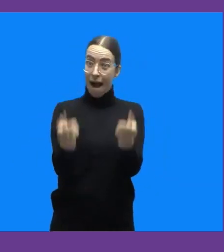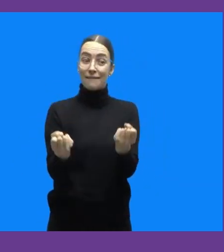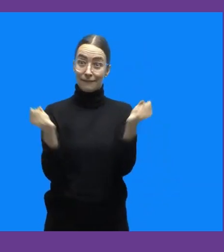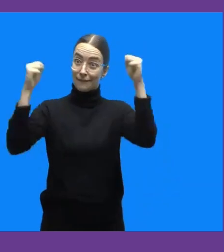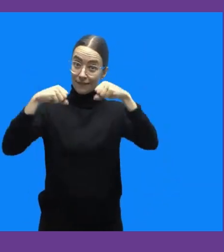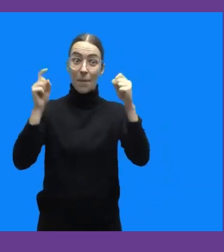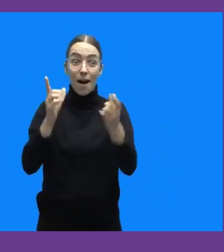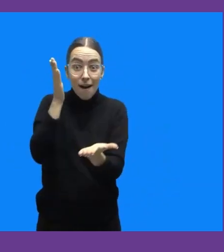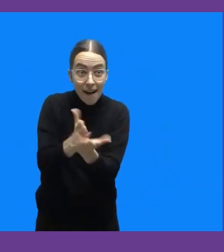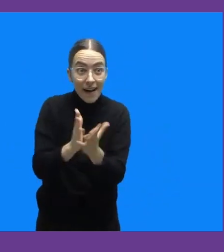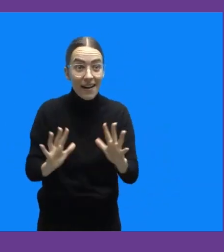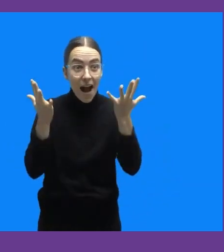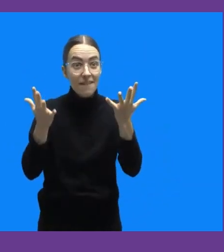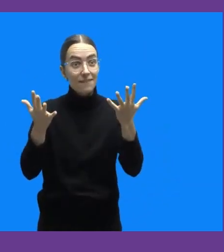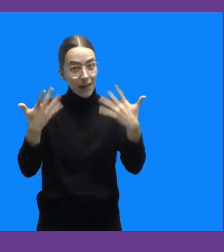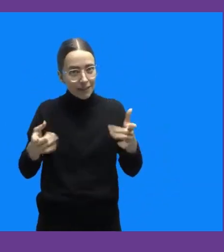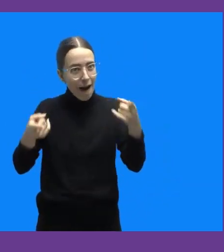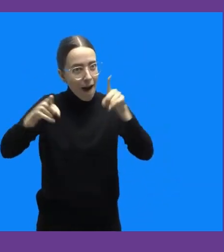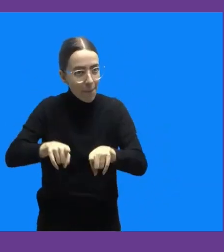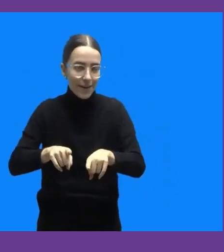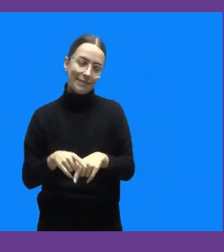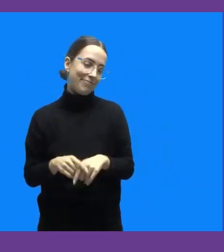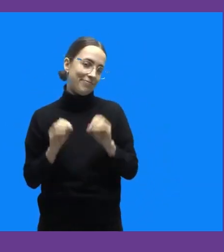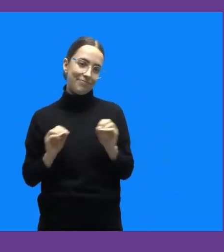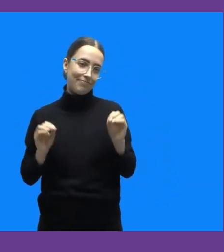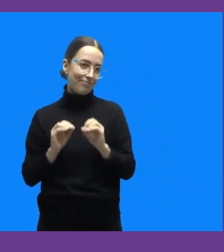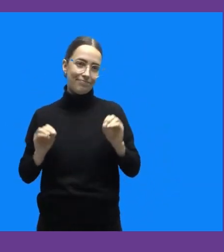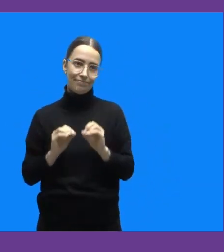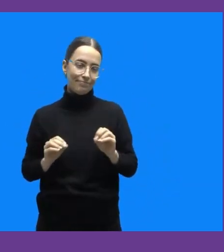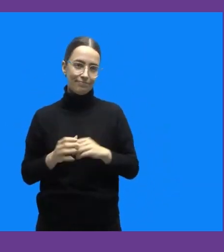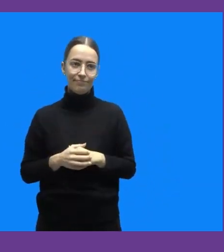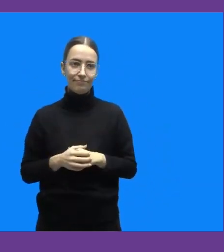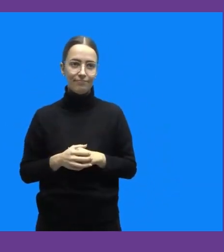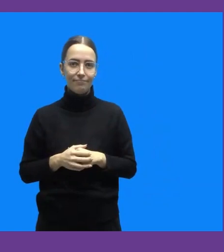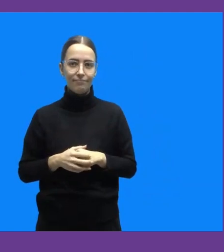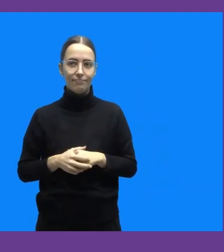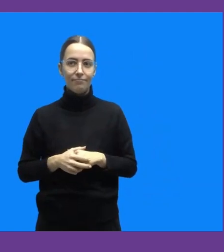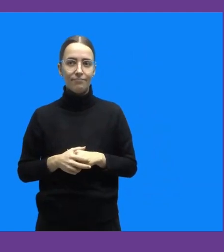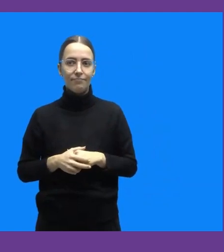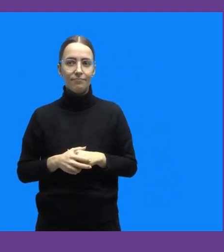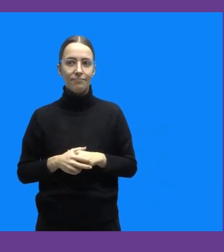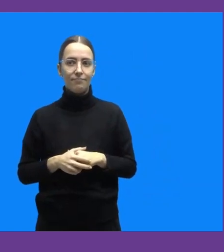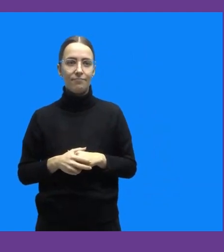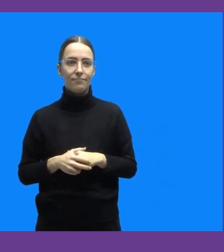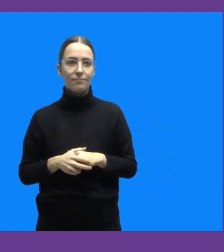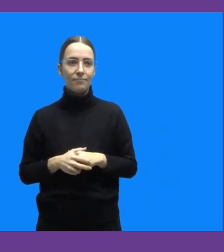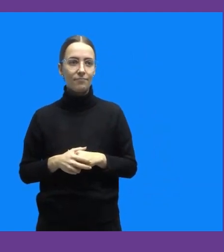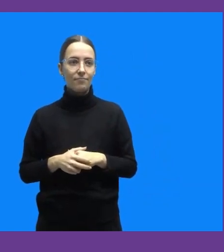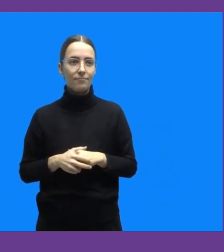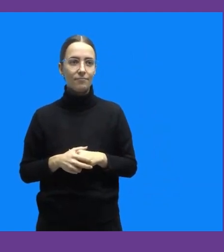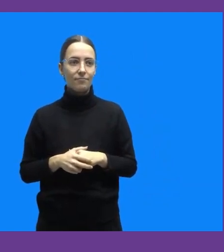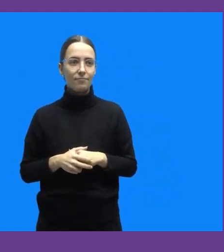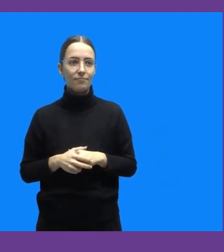immediate change that they need to do, like to change their imaginary framework?